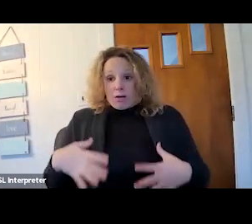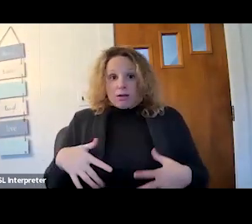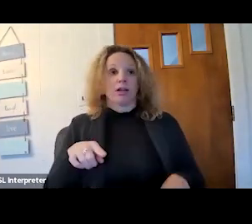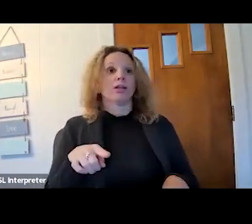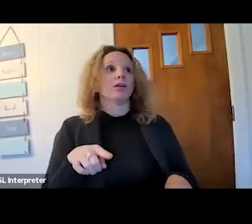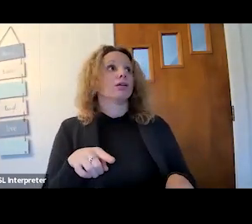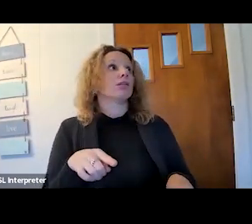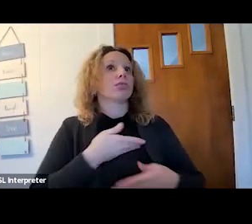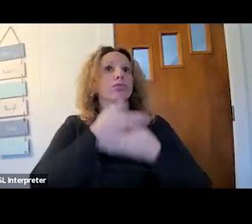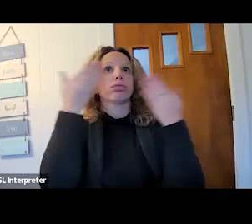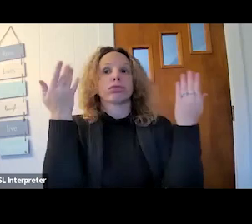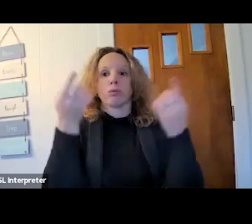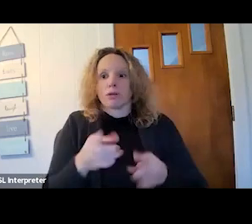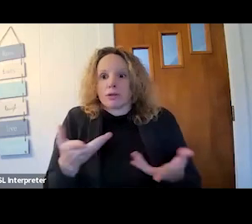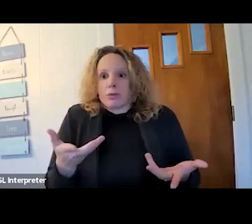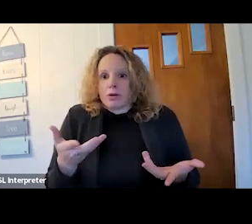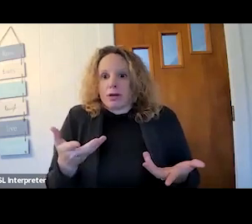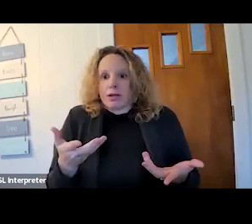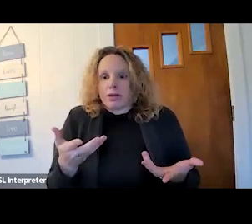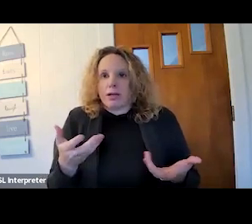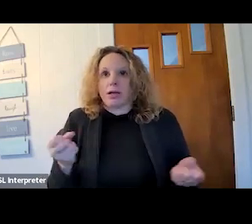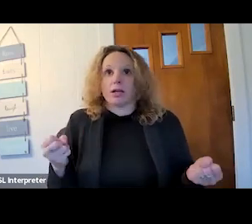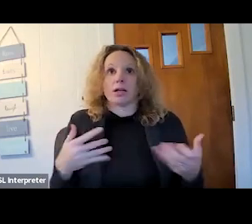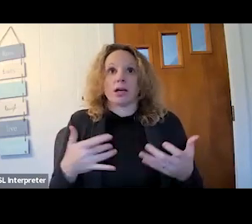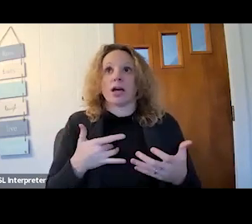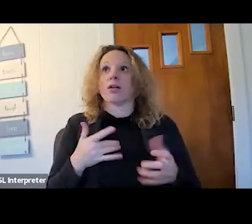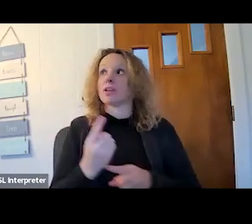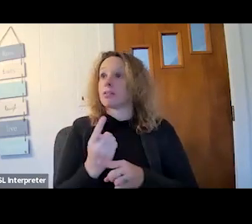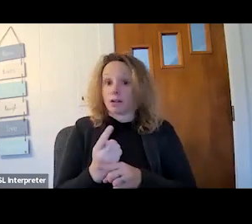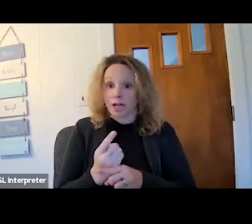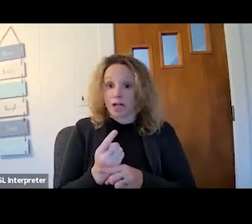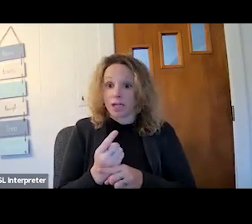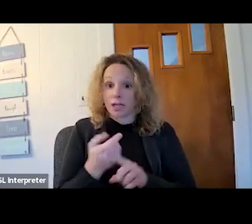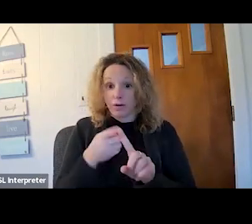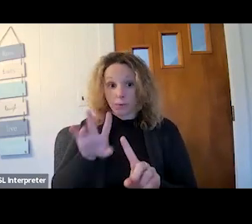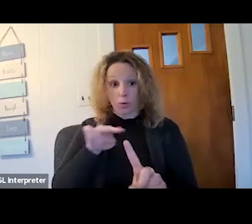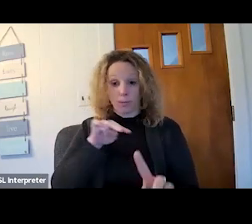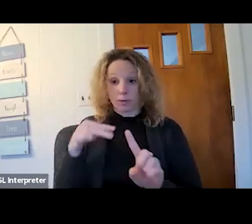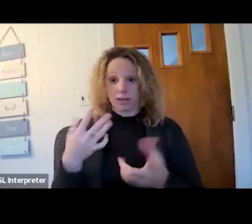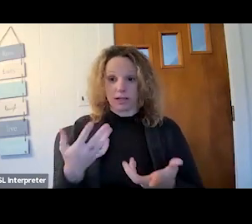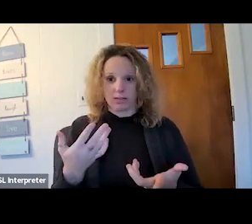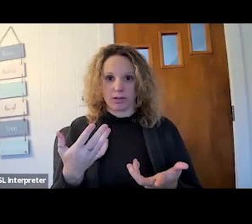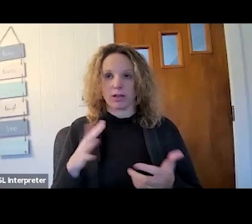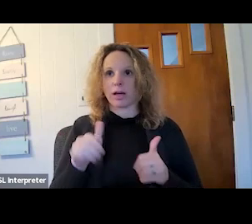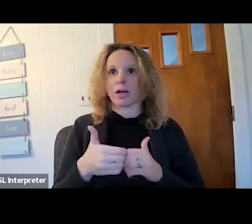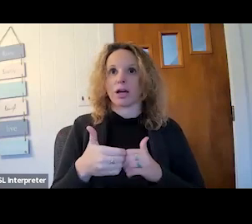what's happening. It can be a pretty scary situation, and you don't know how to get